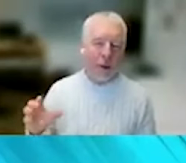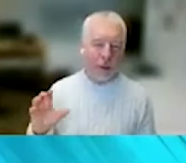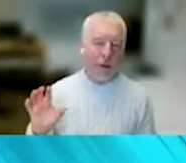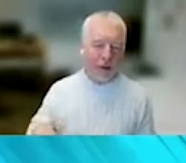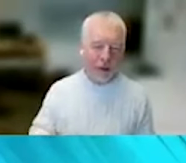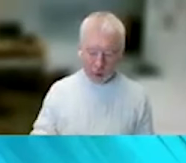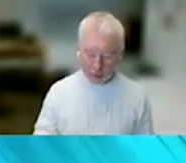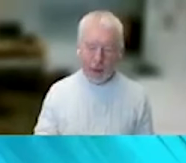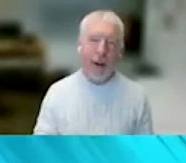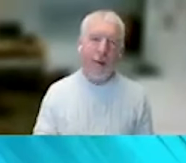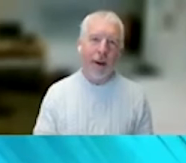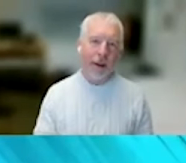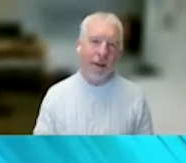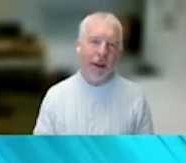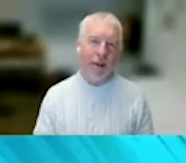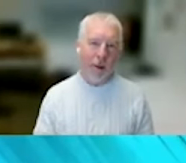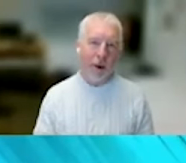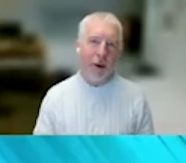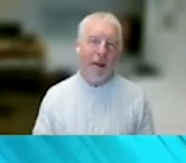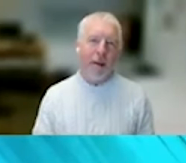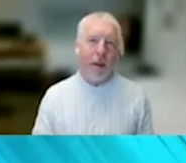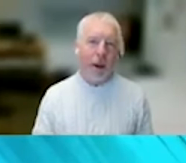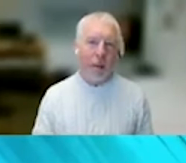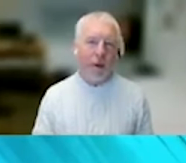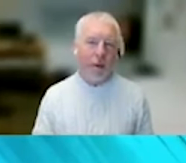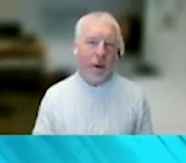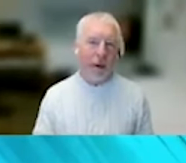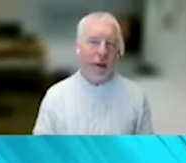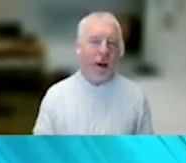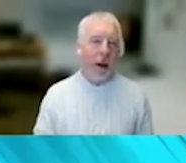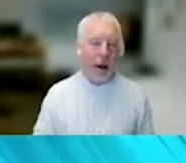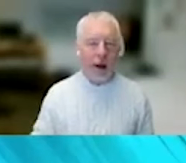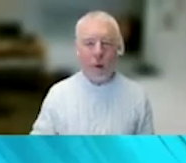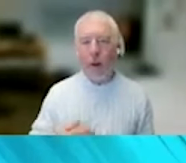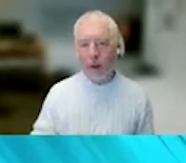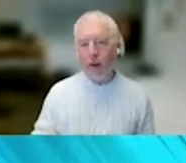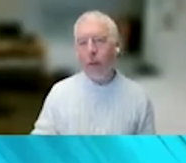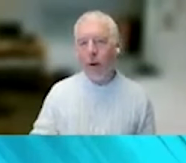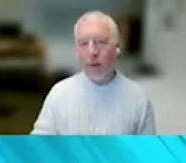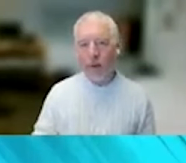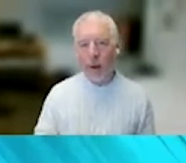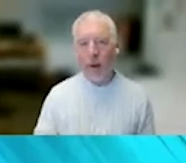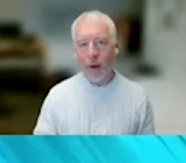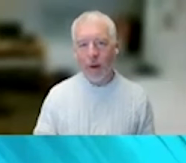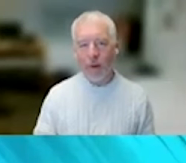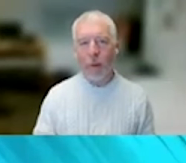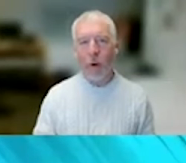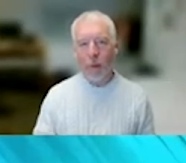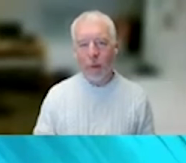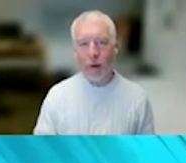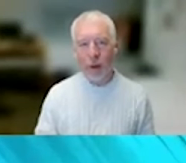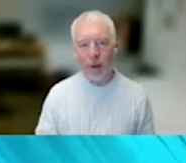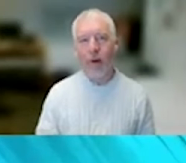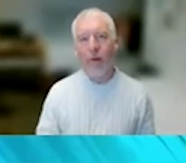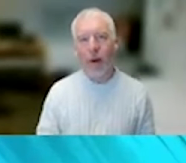but we're the one central group that has funding and staff toward producing high quality production video, and then also